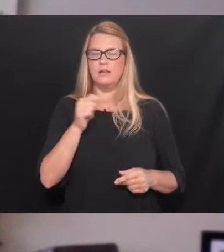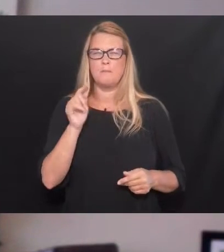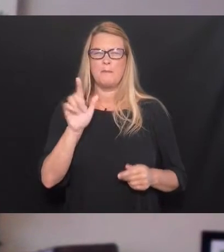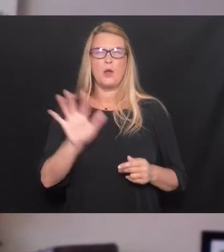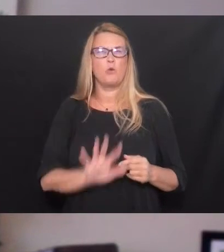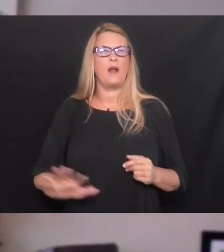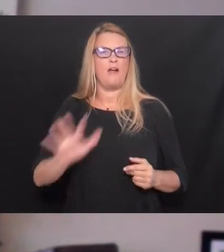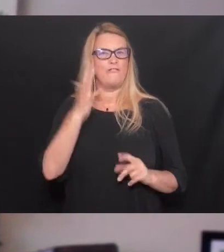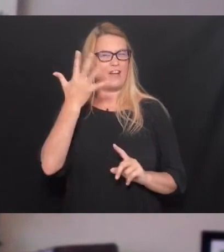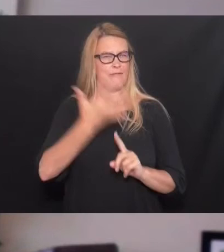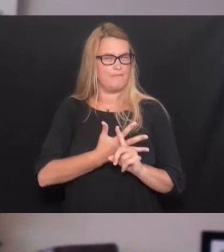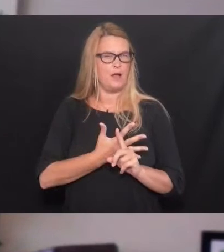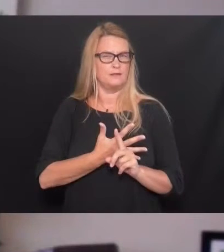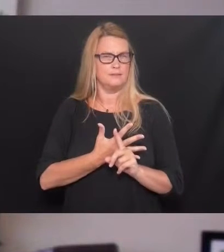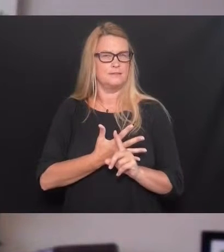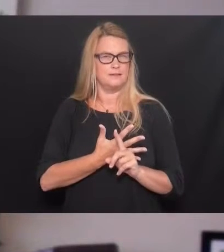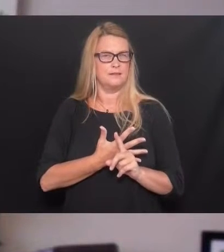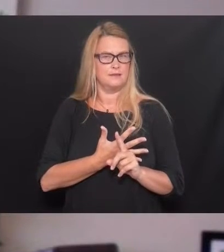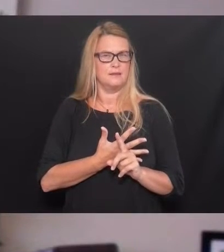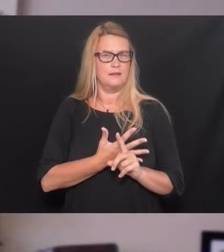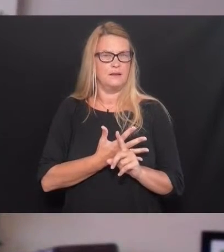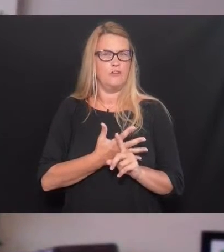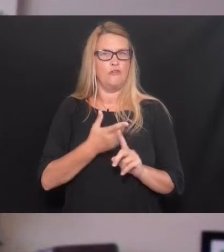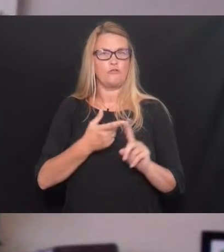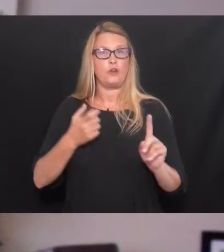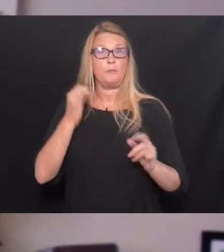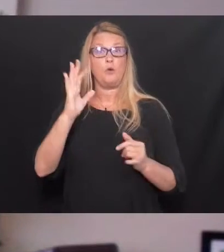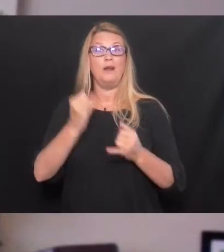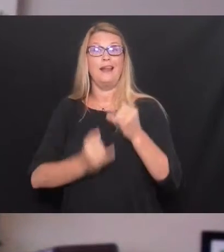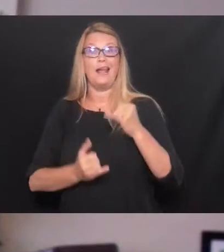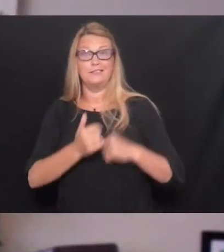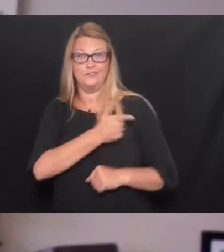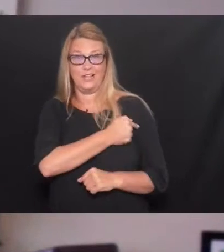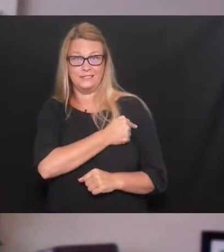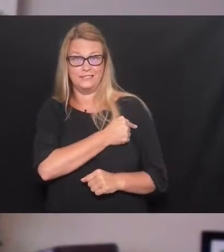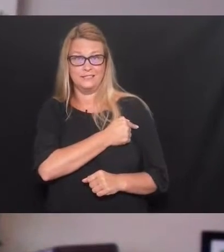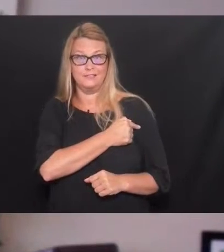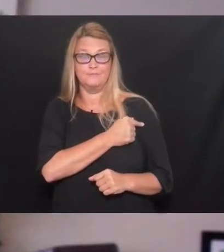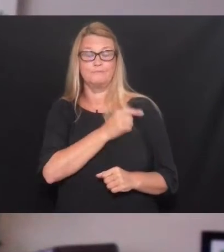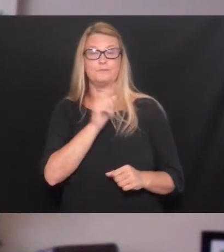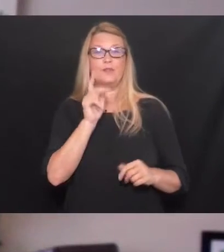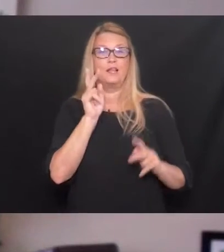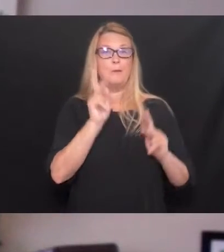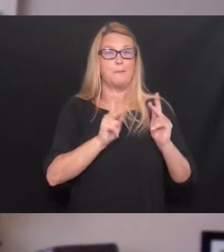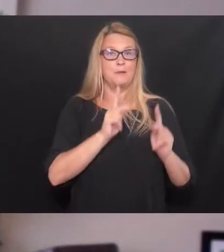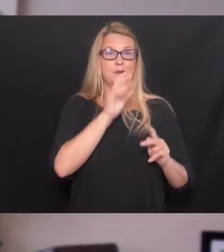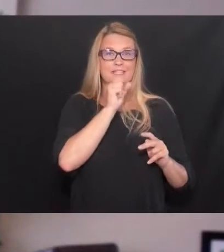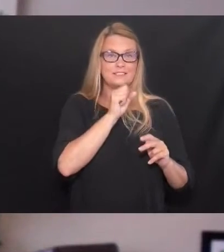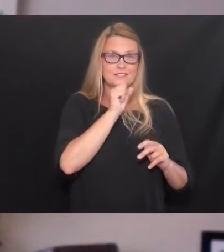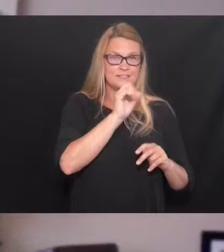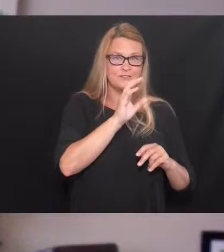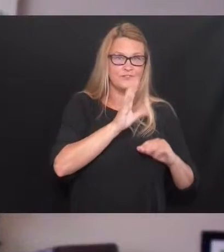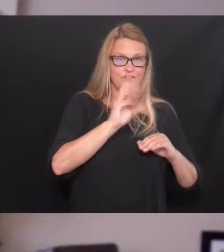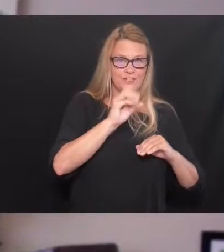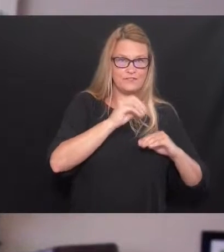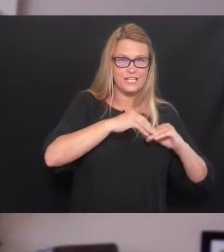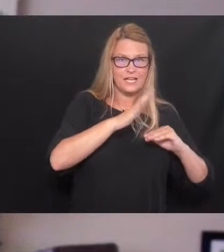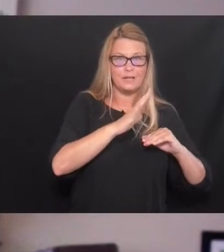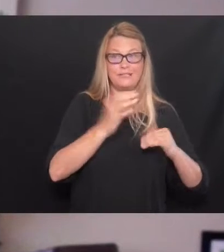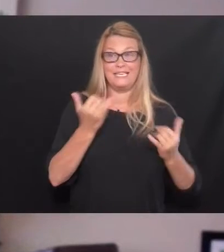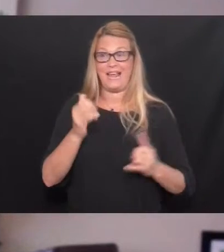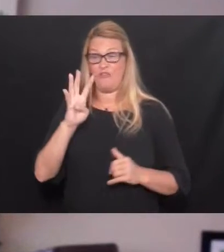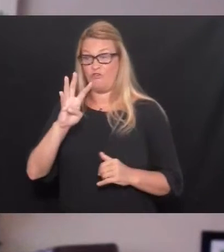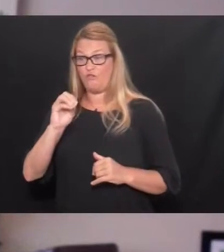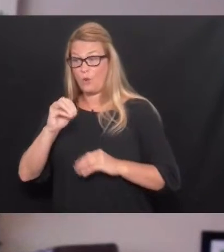the final vaccine, and they started with over 60-year-old people. Then they moved to over 50-year-old people, and now they're moving to over